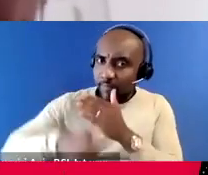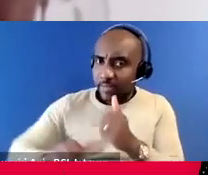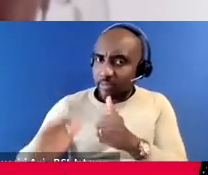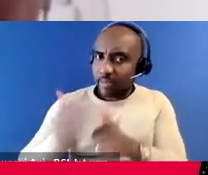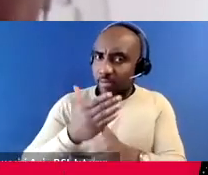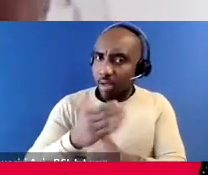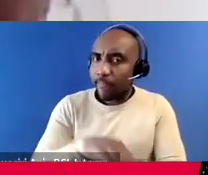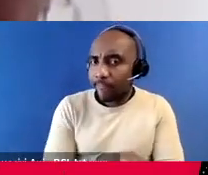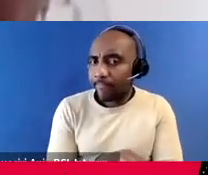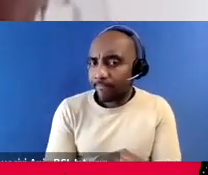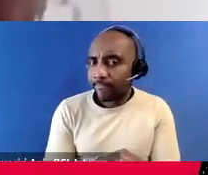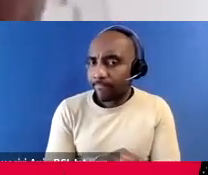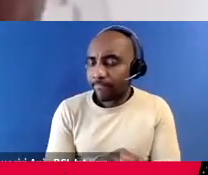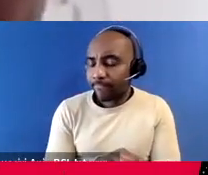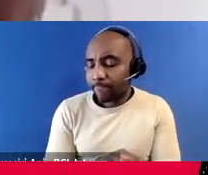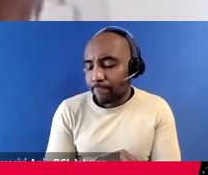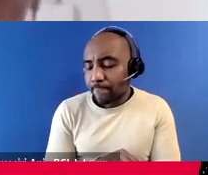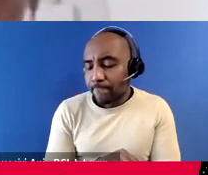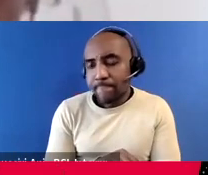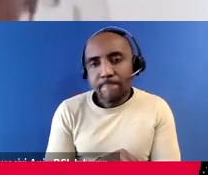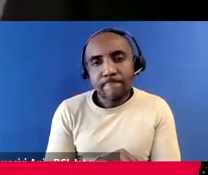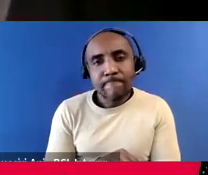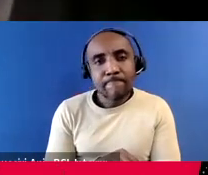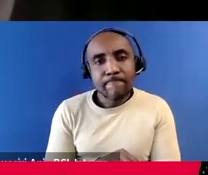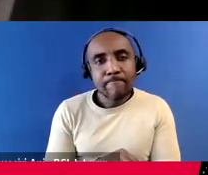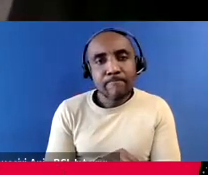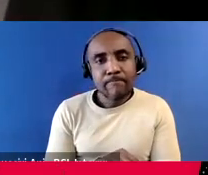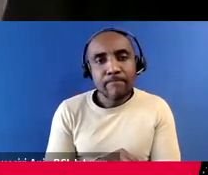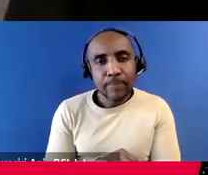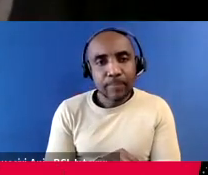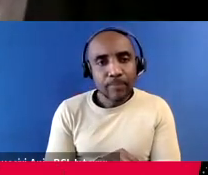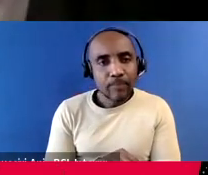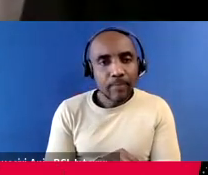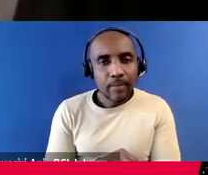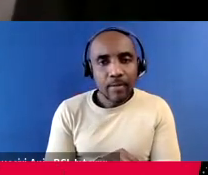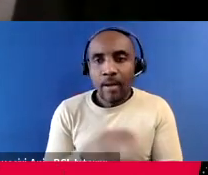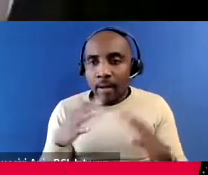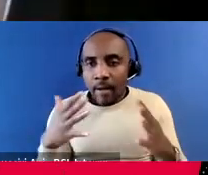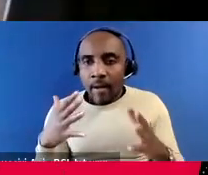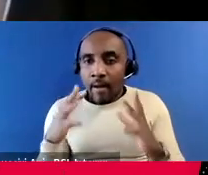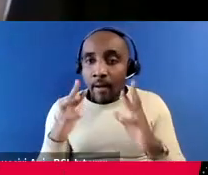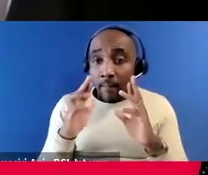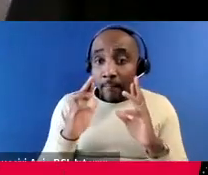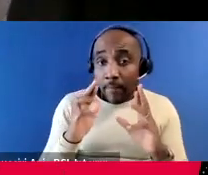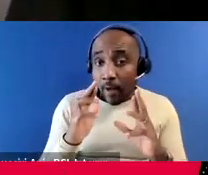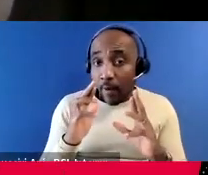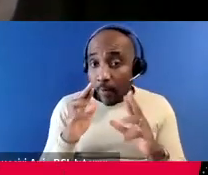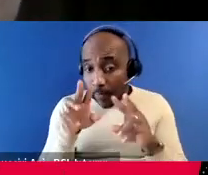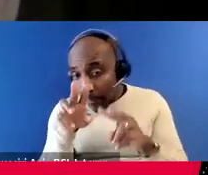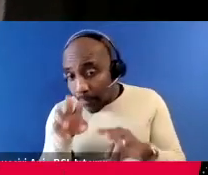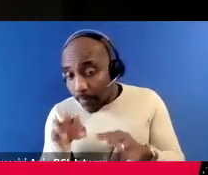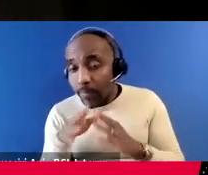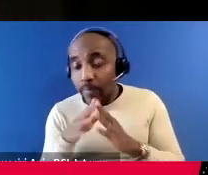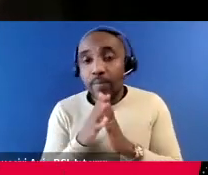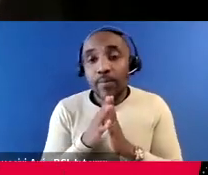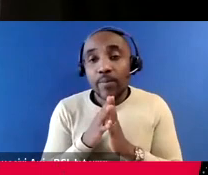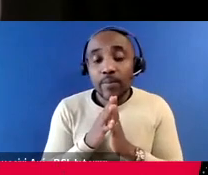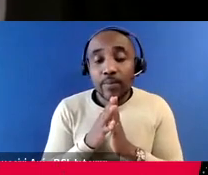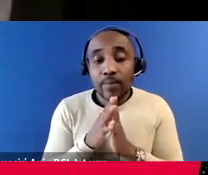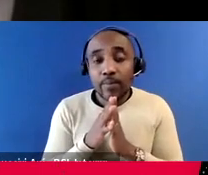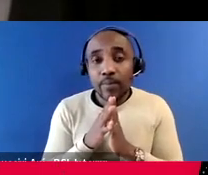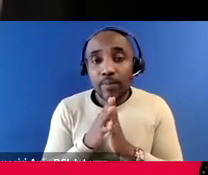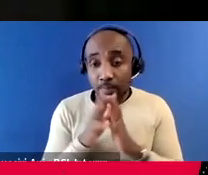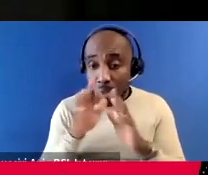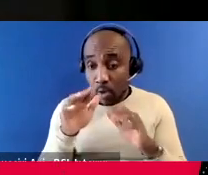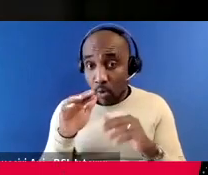on the programme here this weekend where you'll have the chance to do that and make some of those connections as well. Thank